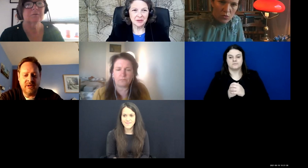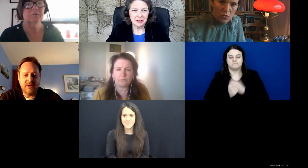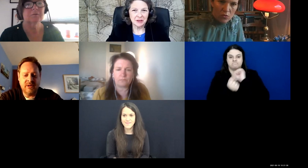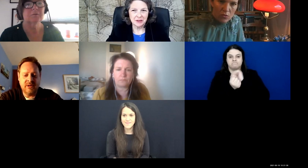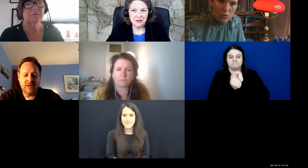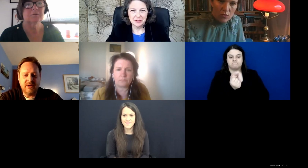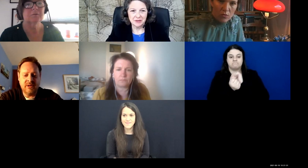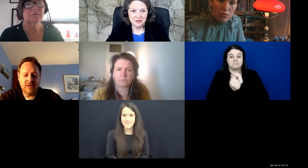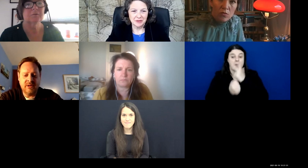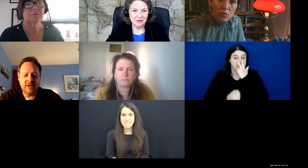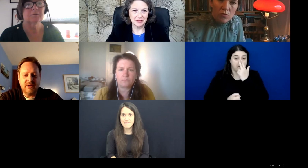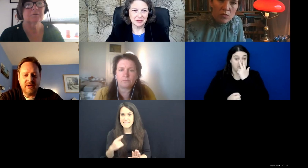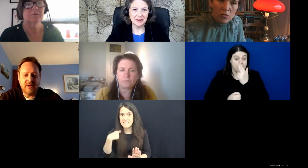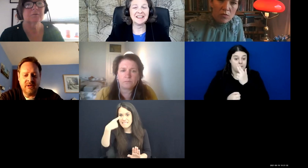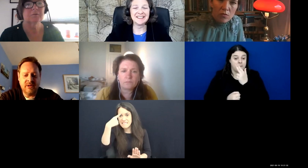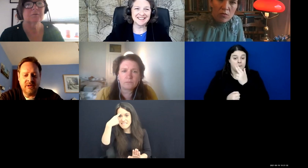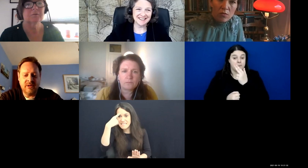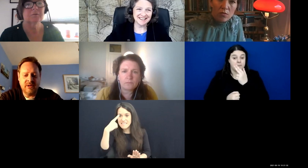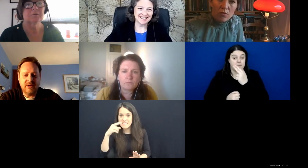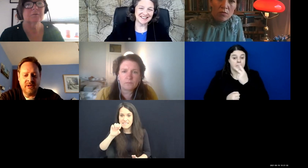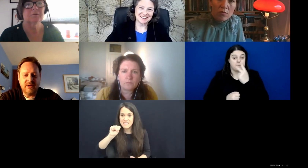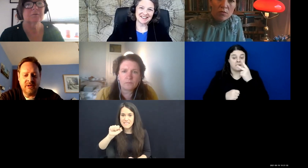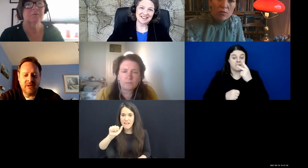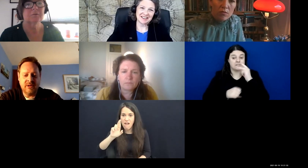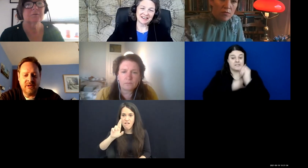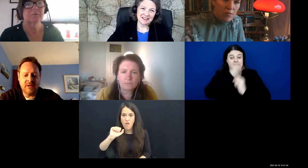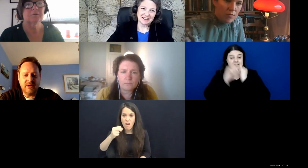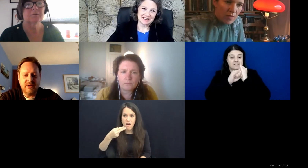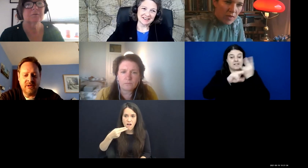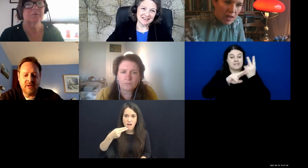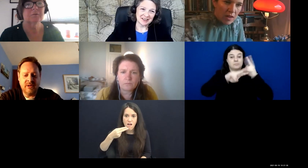It seems that both Sarah and Jonathan have frozen.